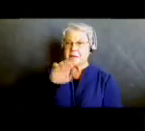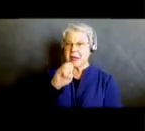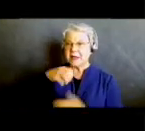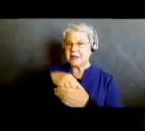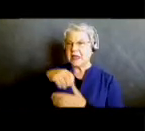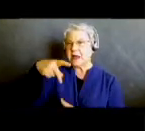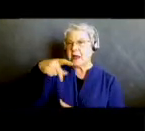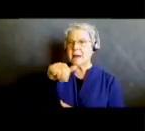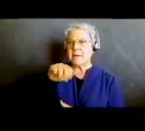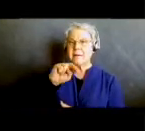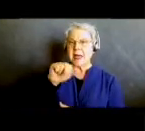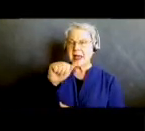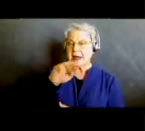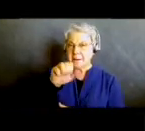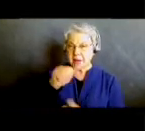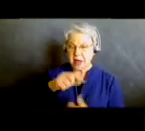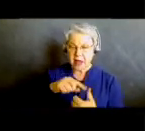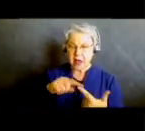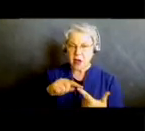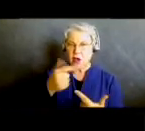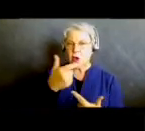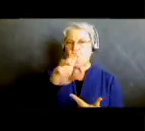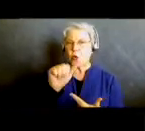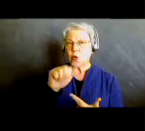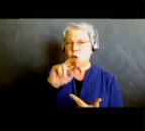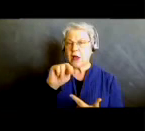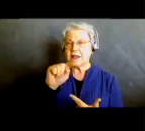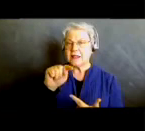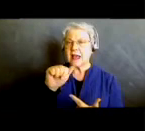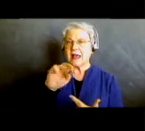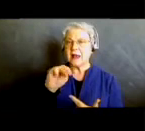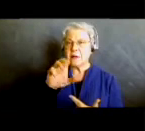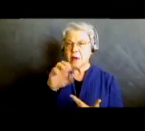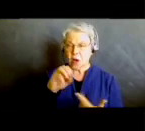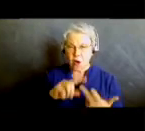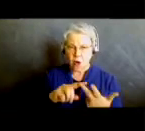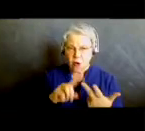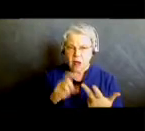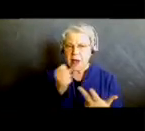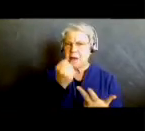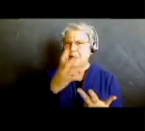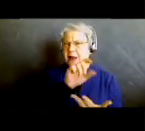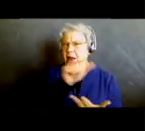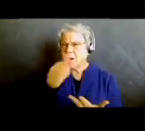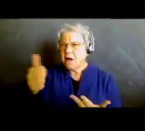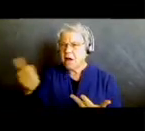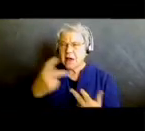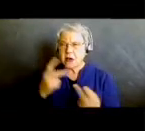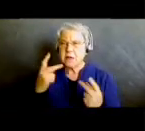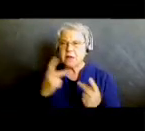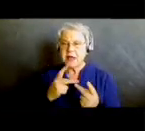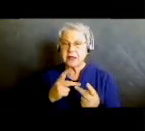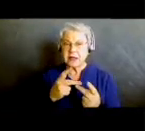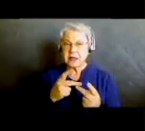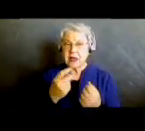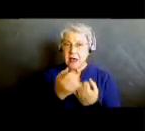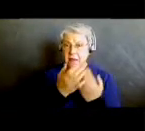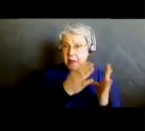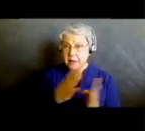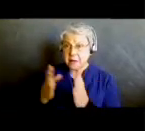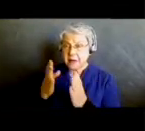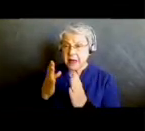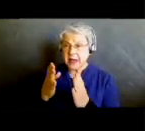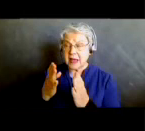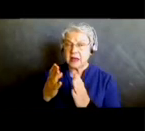in Guantanamo, that were part of an archipelago of military and civilian spaces that were either planned or in some